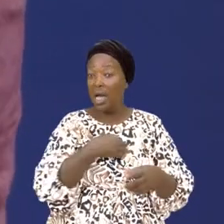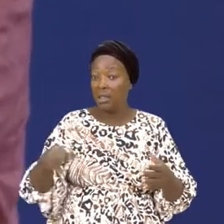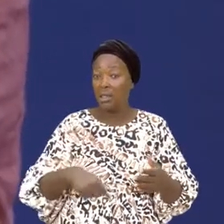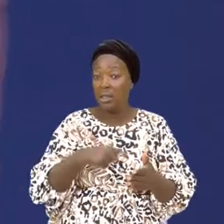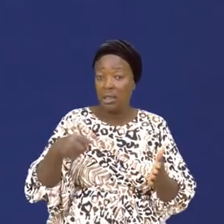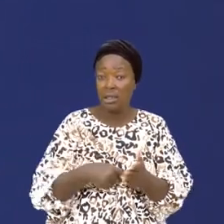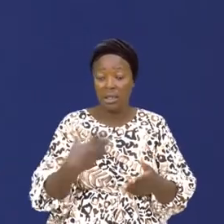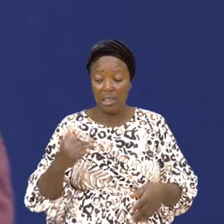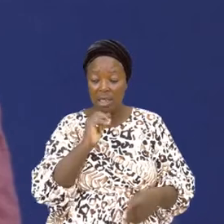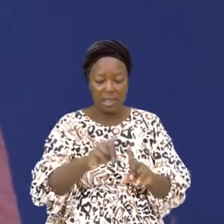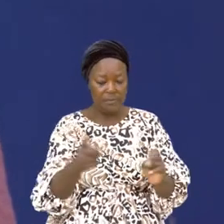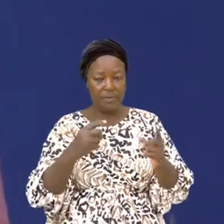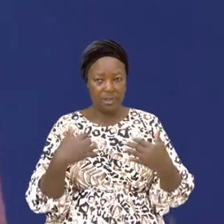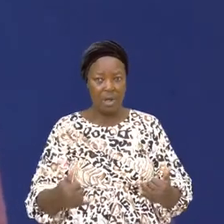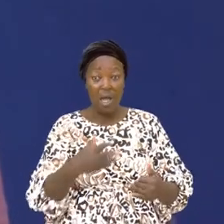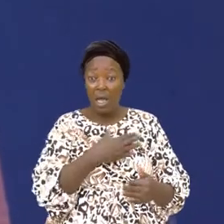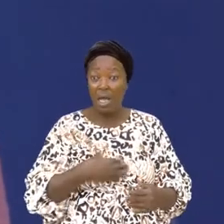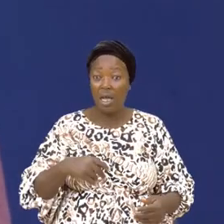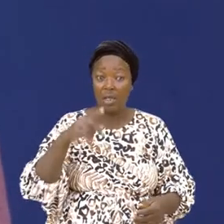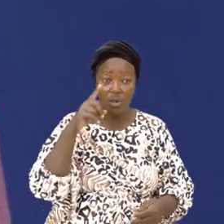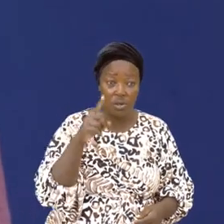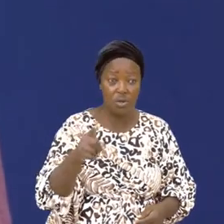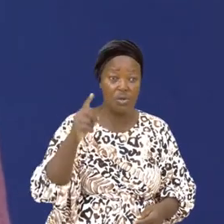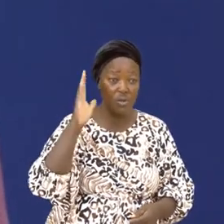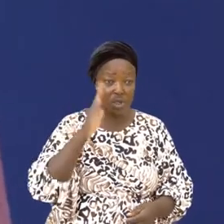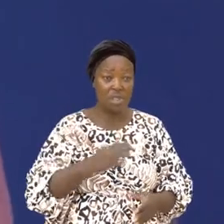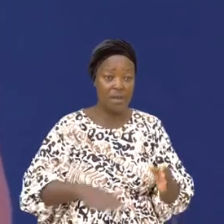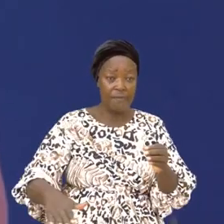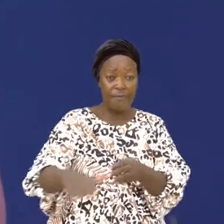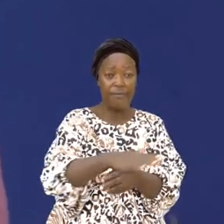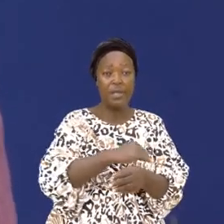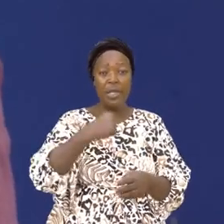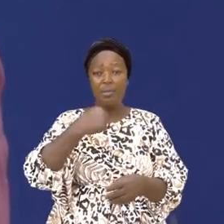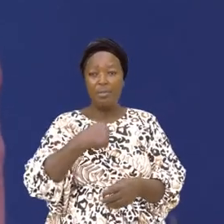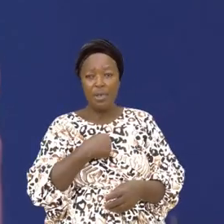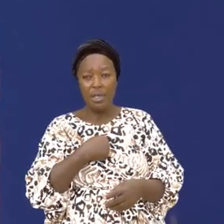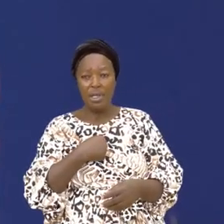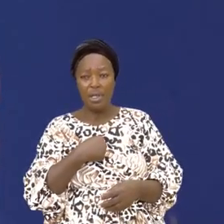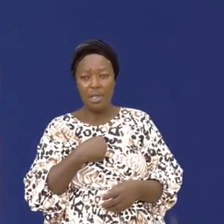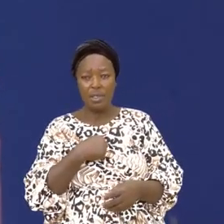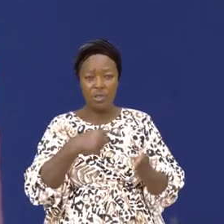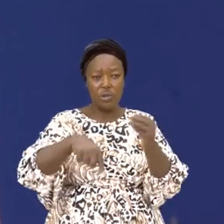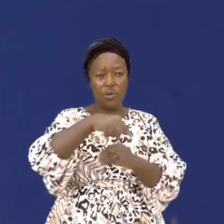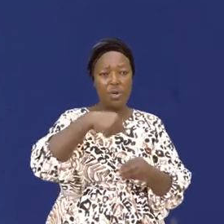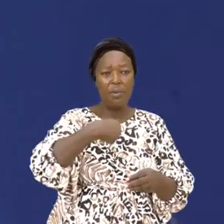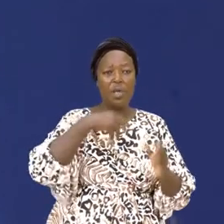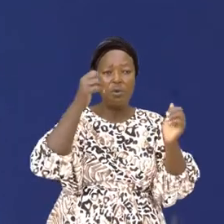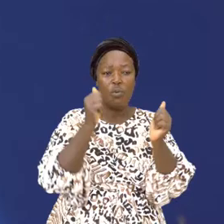things are different now. And thou shalt compass me with the songs